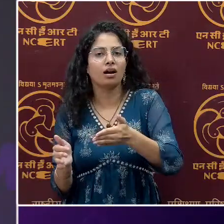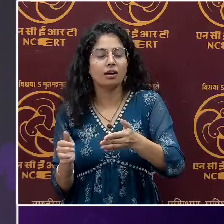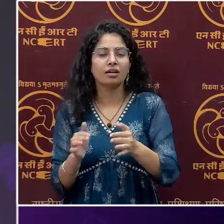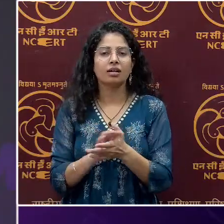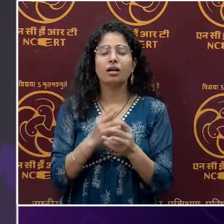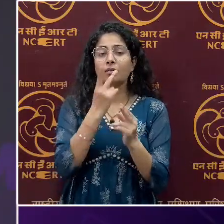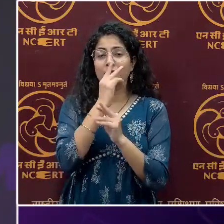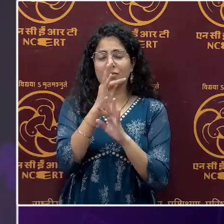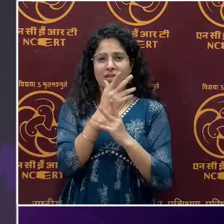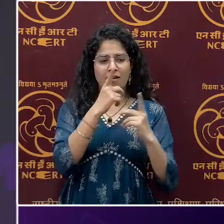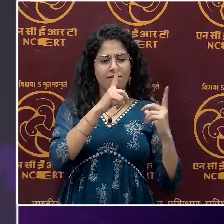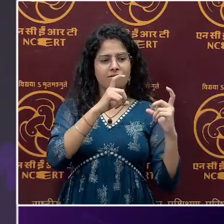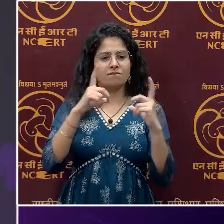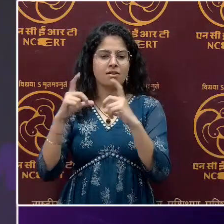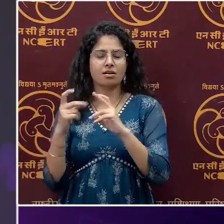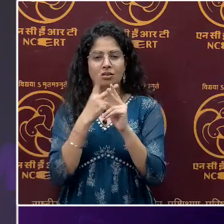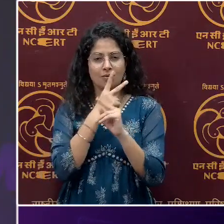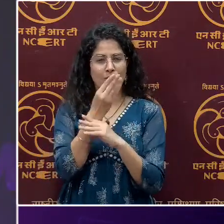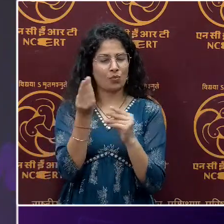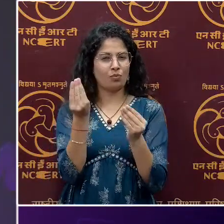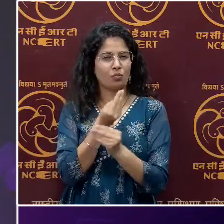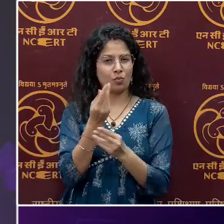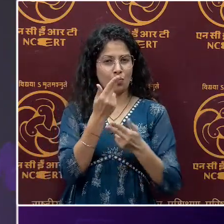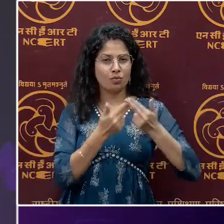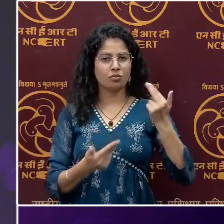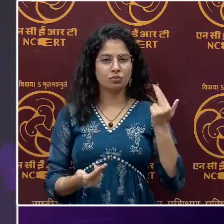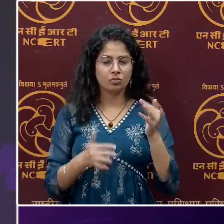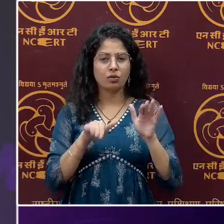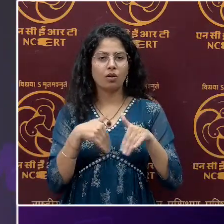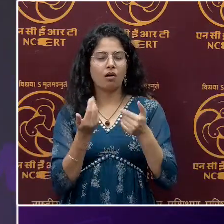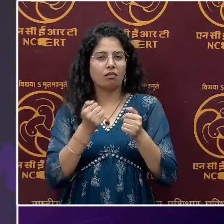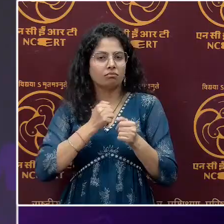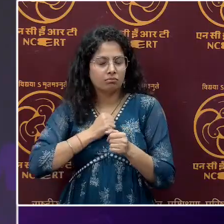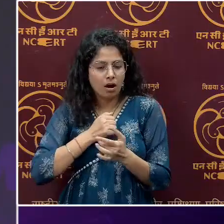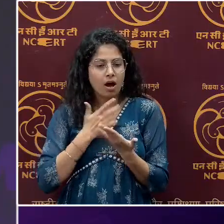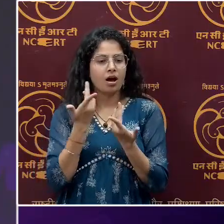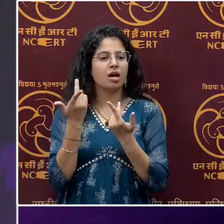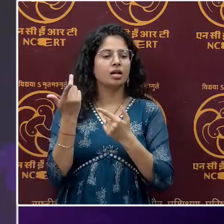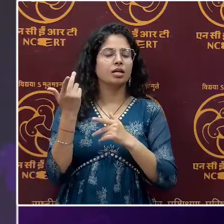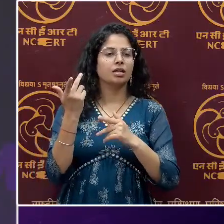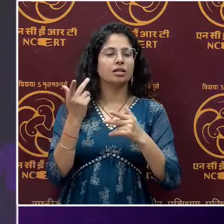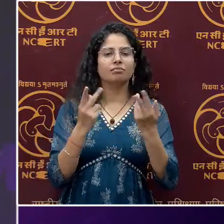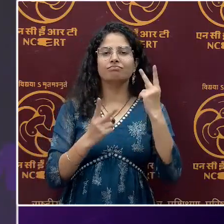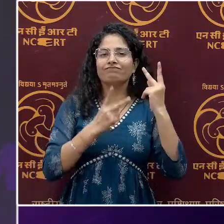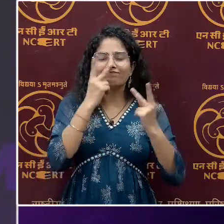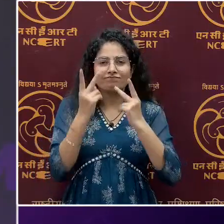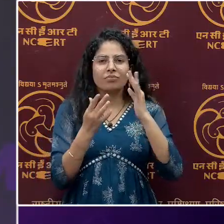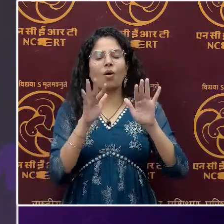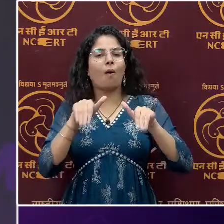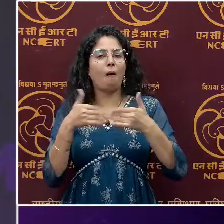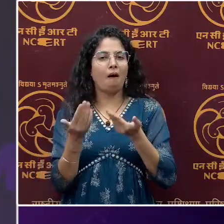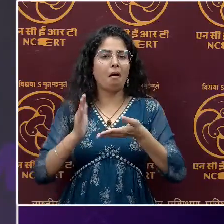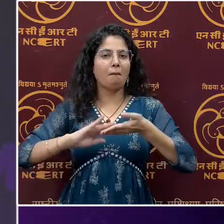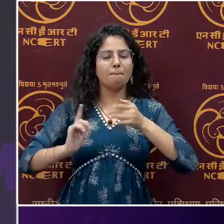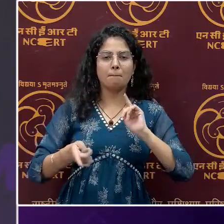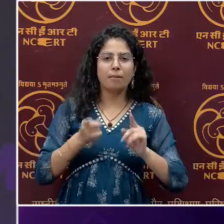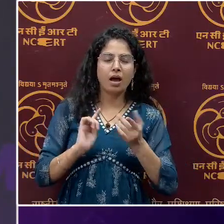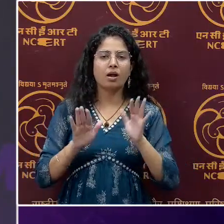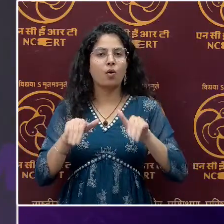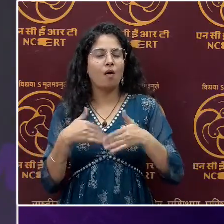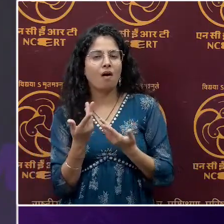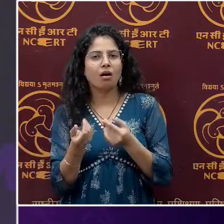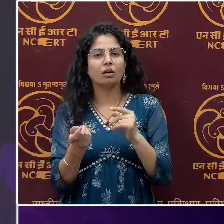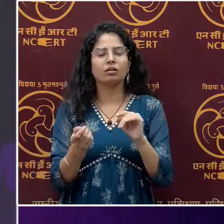see in picture, like some stories, some glimpses of our trip, some glimpses of our marriage, some glimpses of the